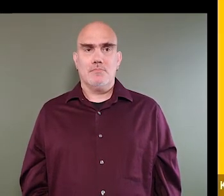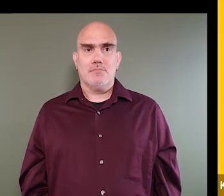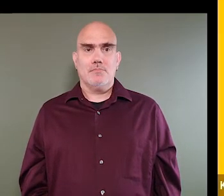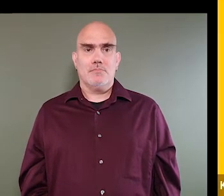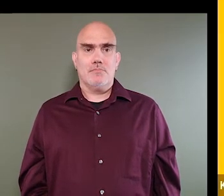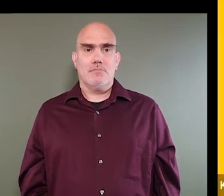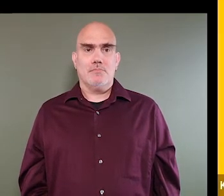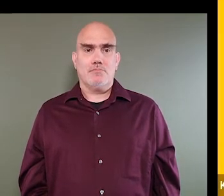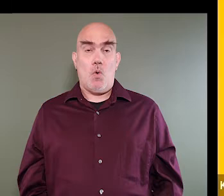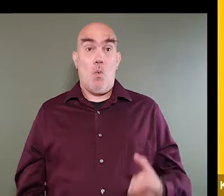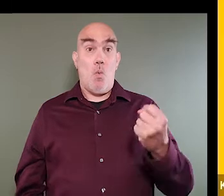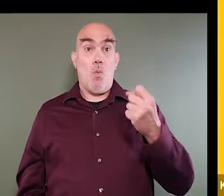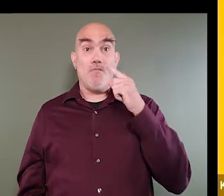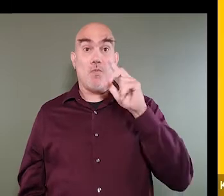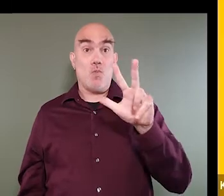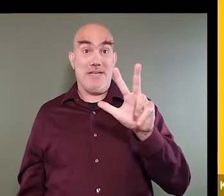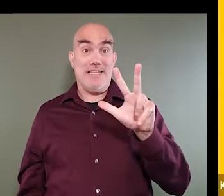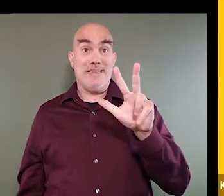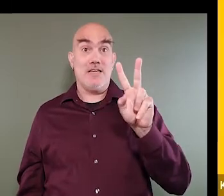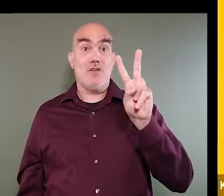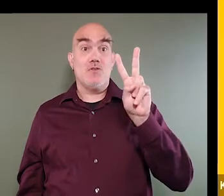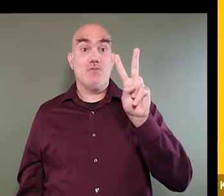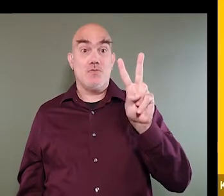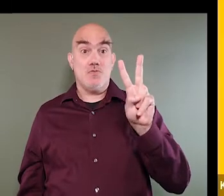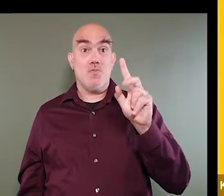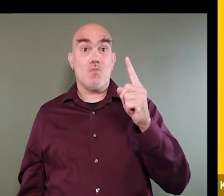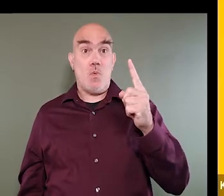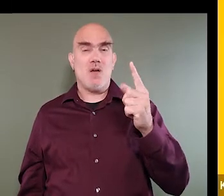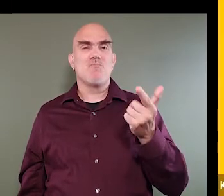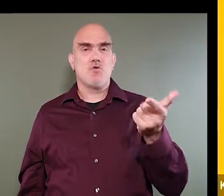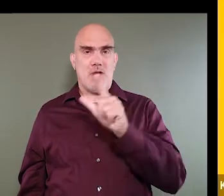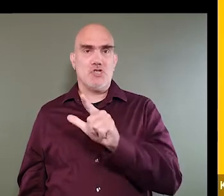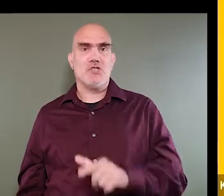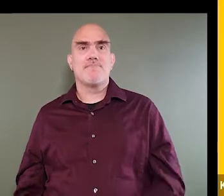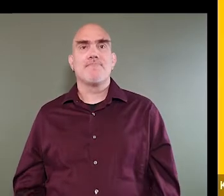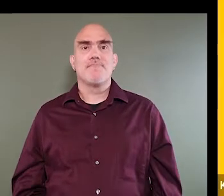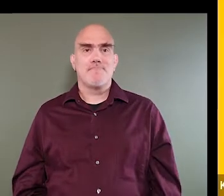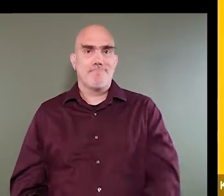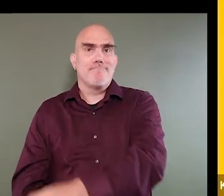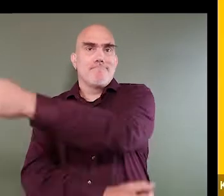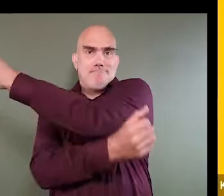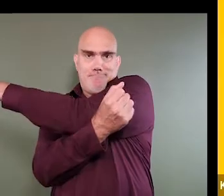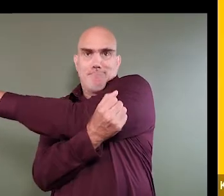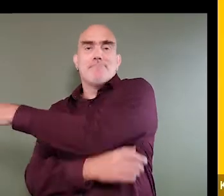Good for 3, 2, and 1. Let's switch to the other side.